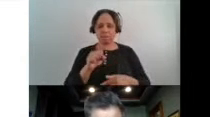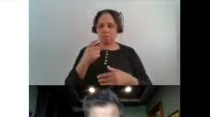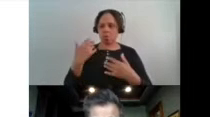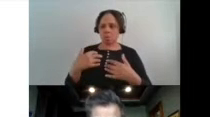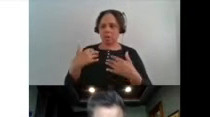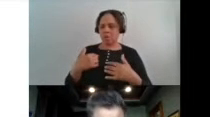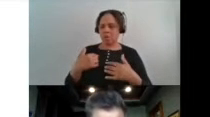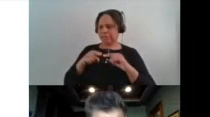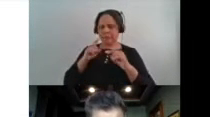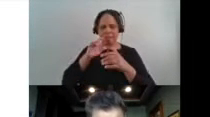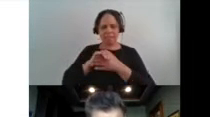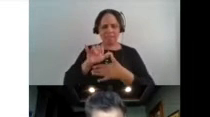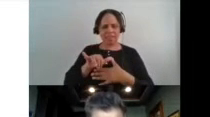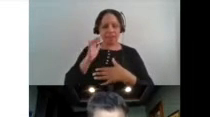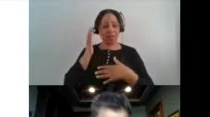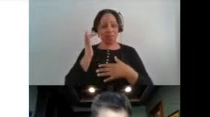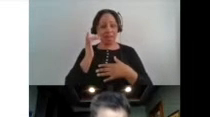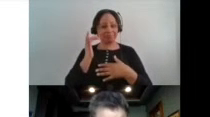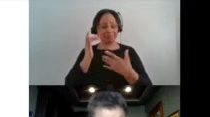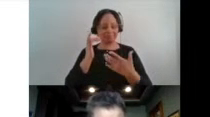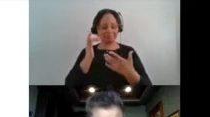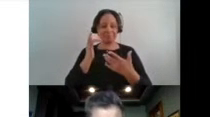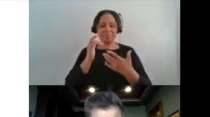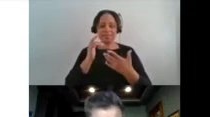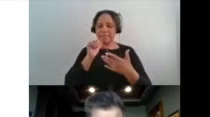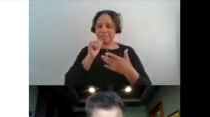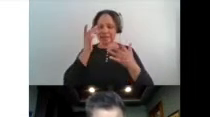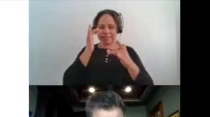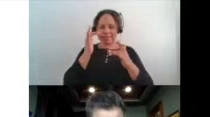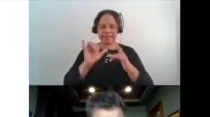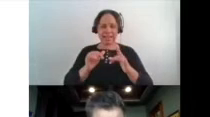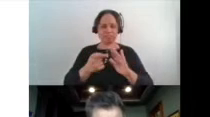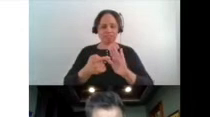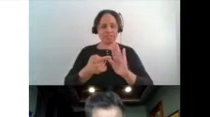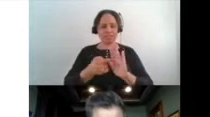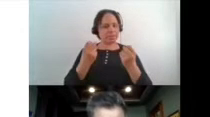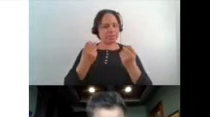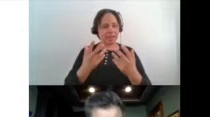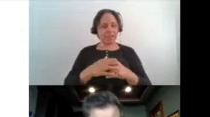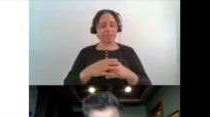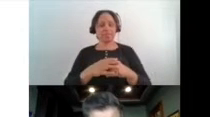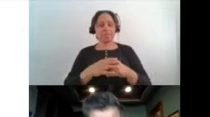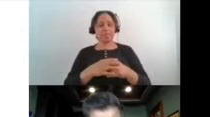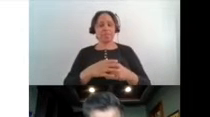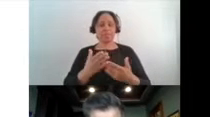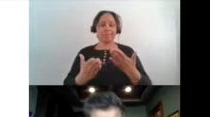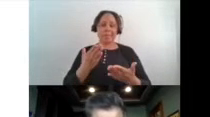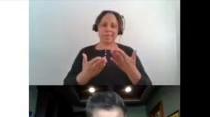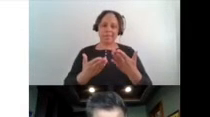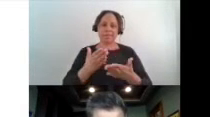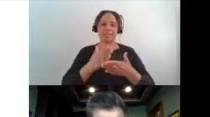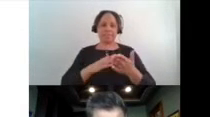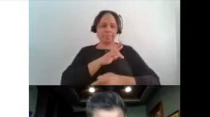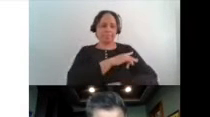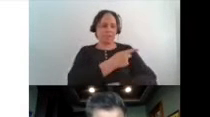that one can point towards the kidneys. But if we were to look at some of the symptoms that patients would present with, they may have some swelling in the legs, they may have